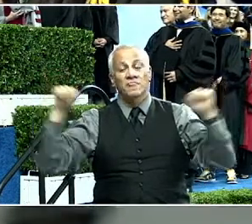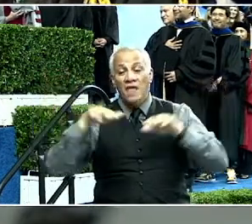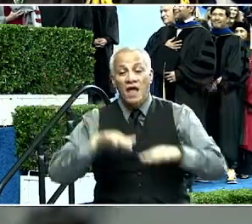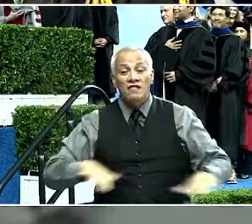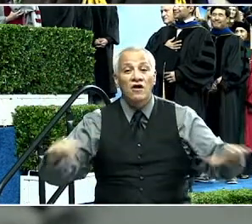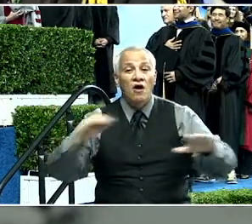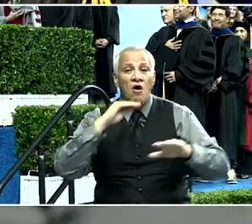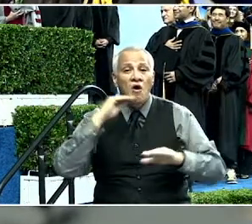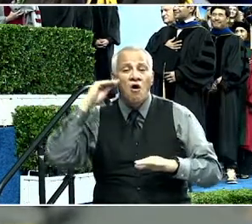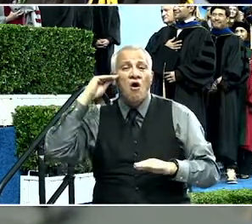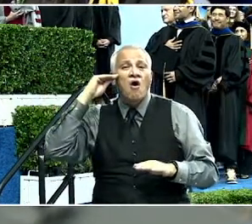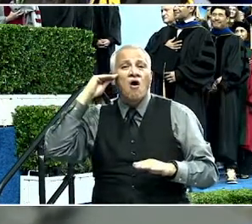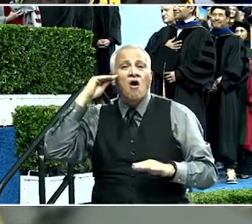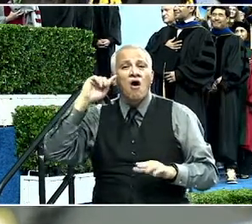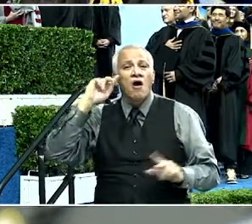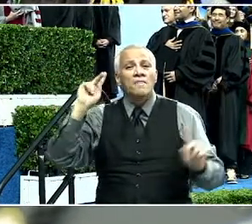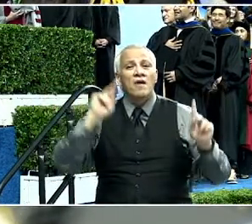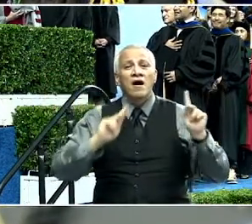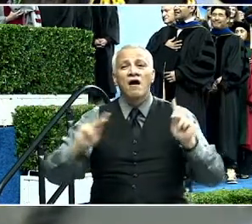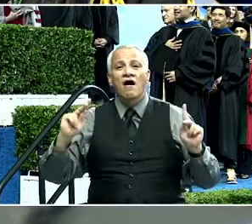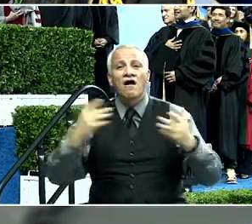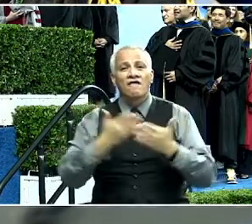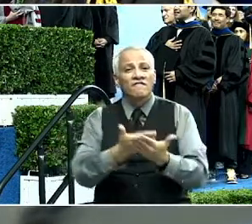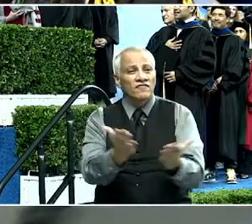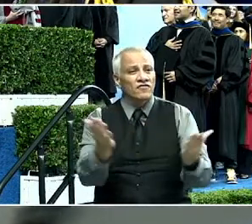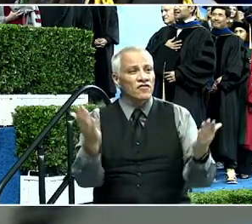free and the